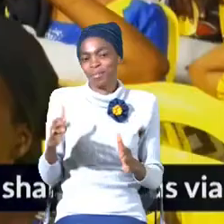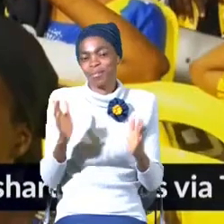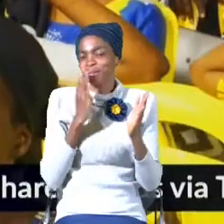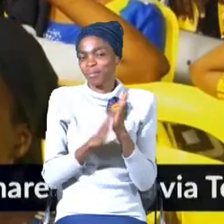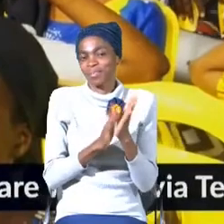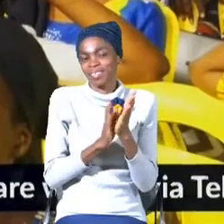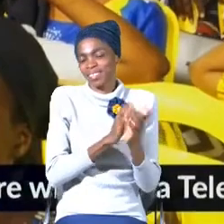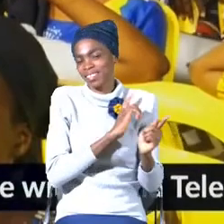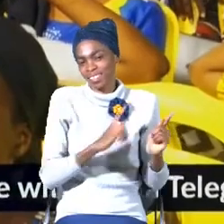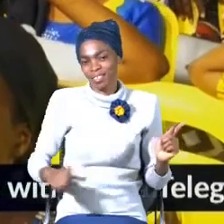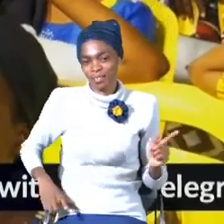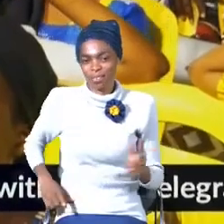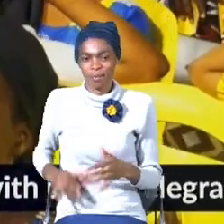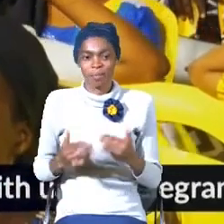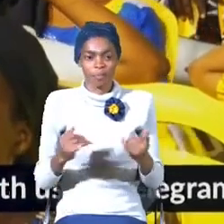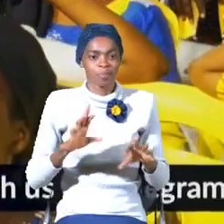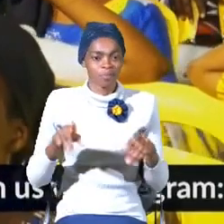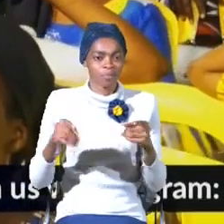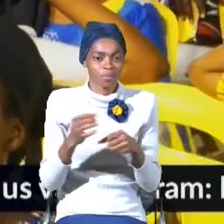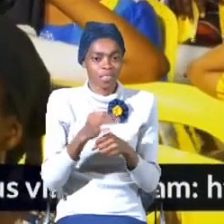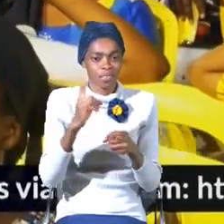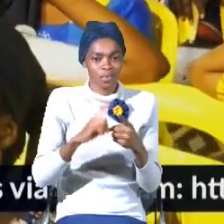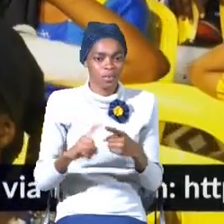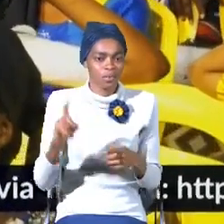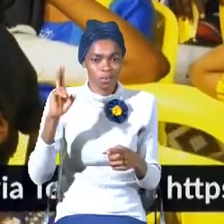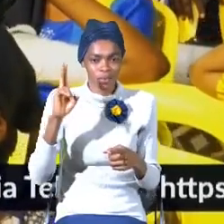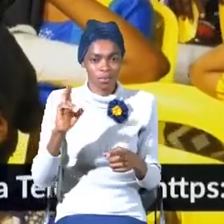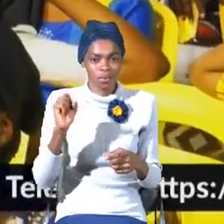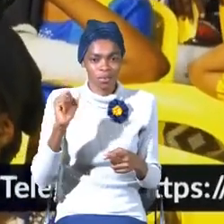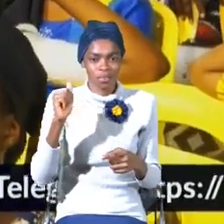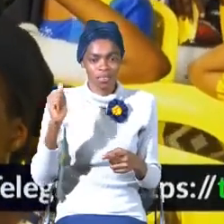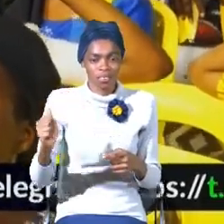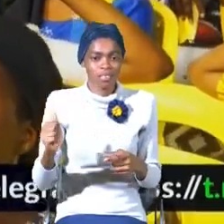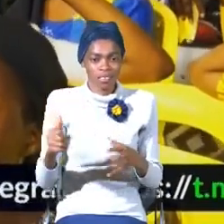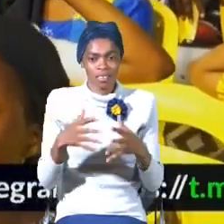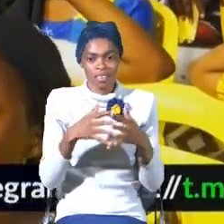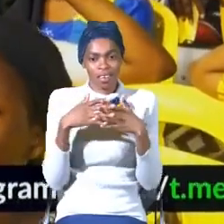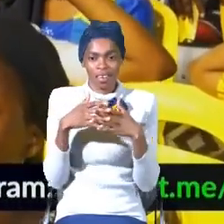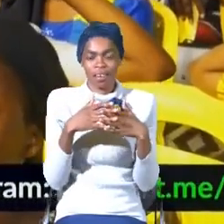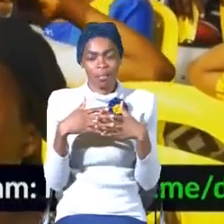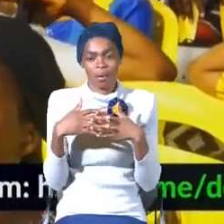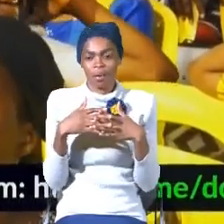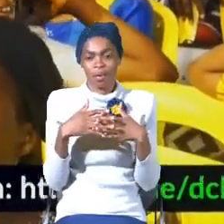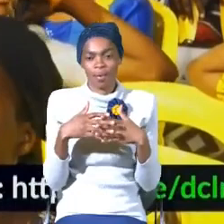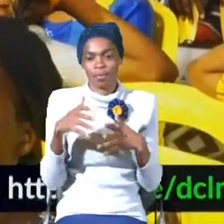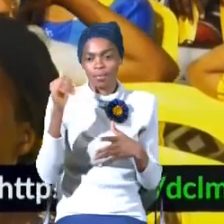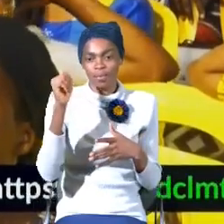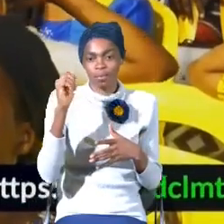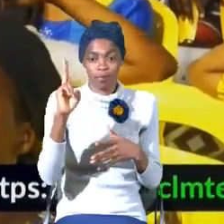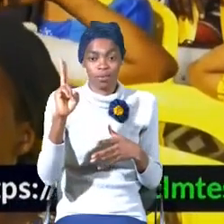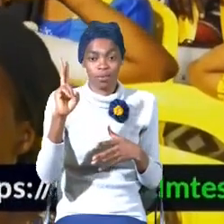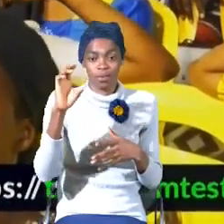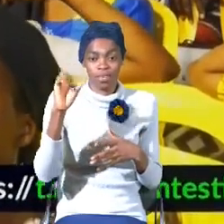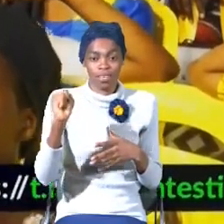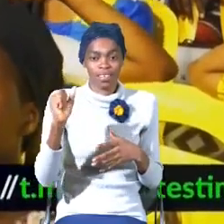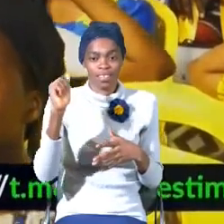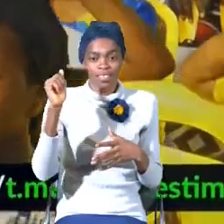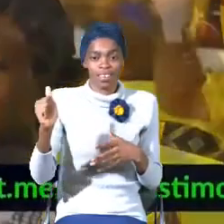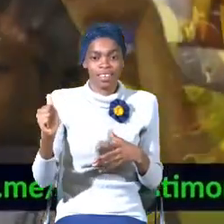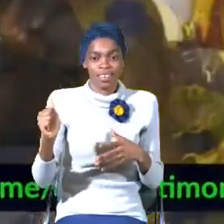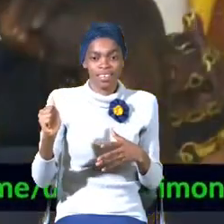And now we'll take you to the United States of America, USA, live.